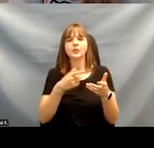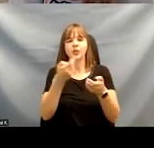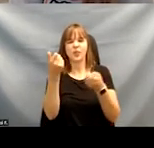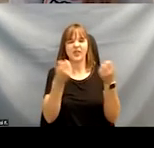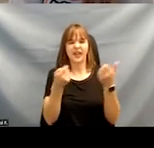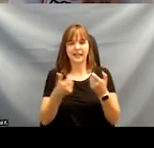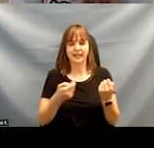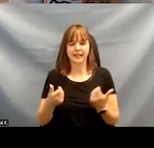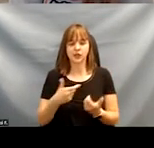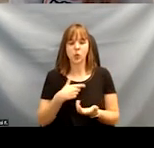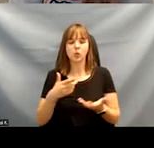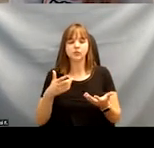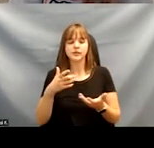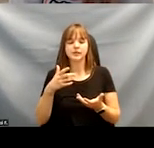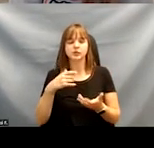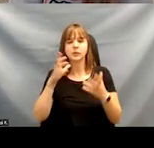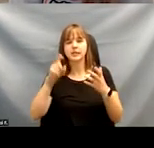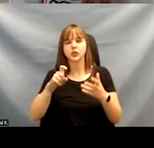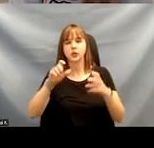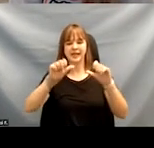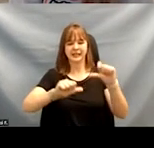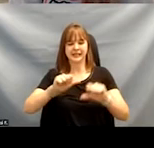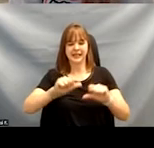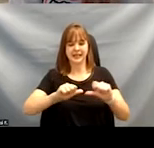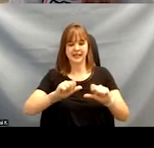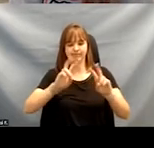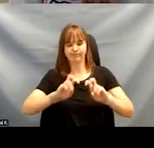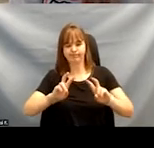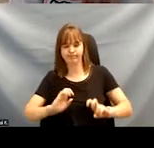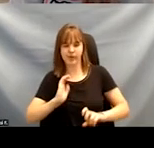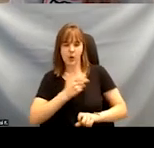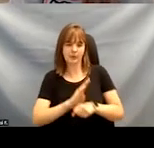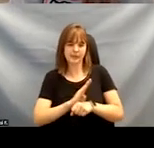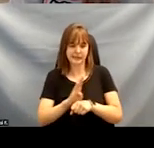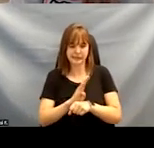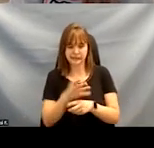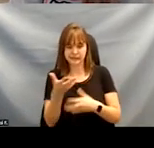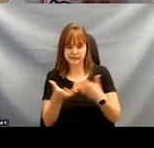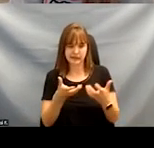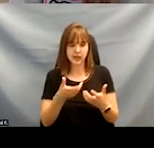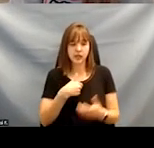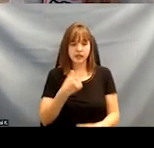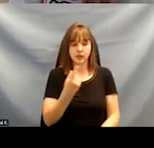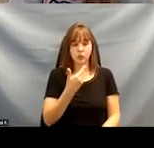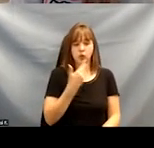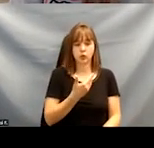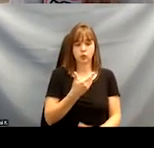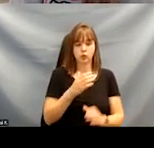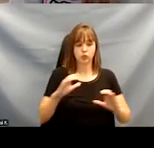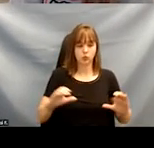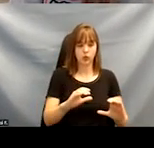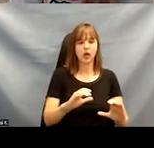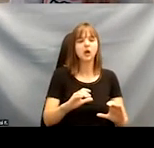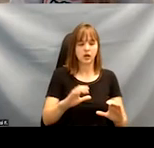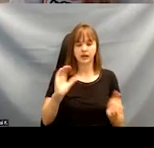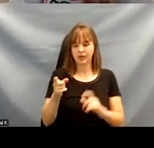things that we do better. And we're trying to make sure that if we're taking on any new projects, that we're doing it with a